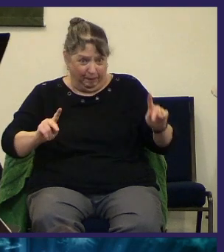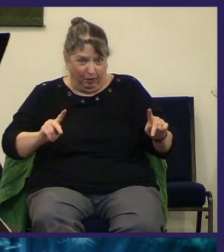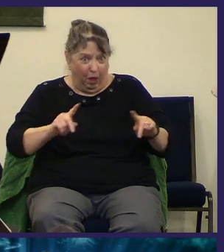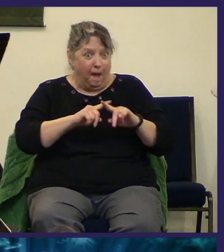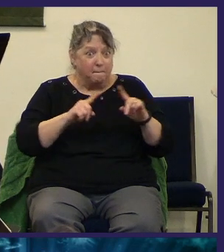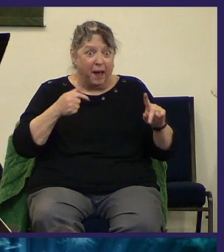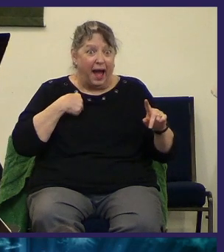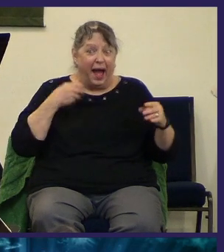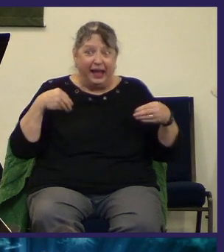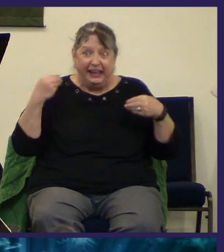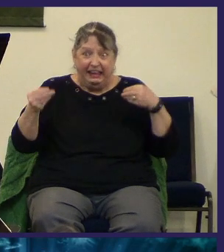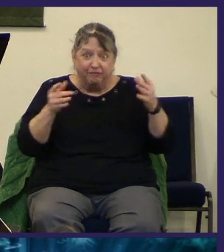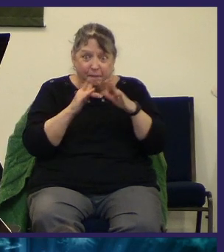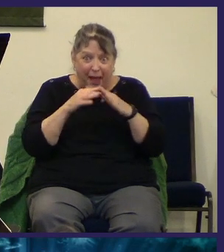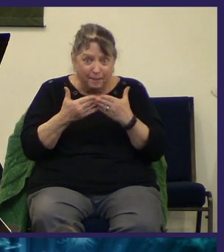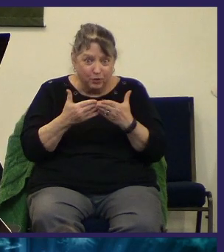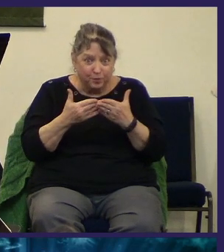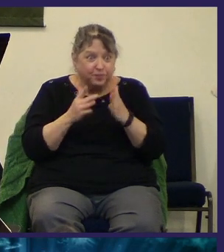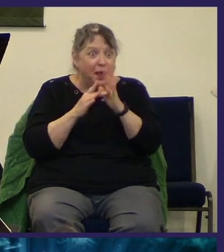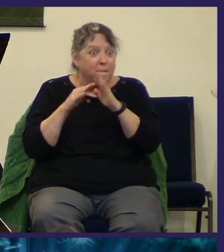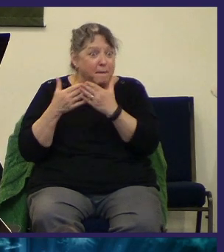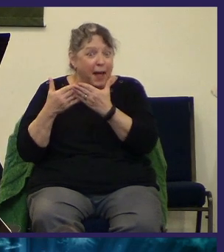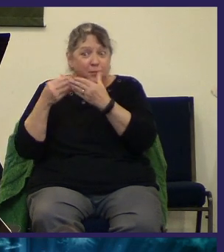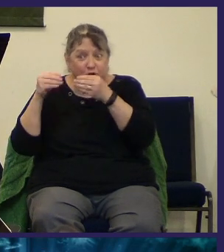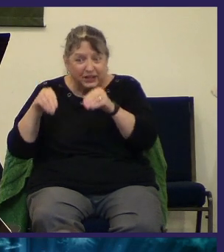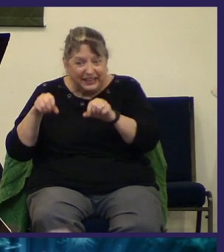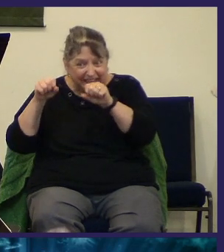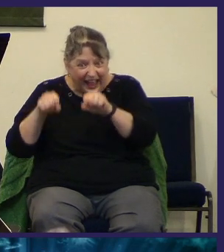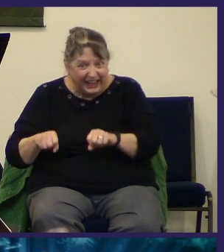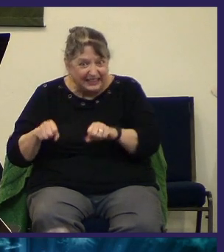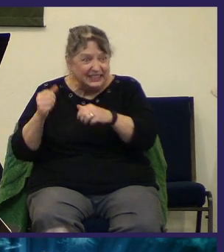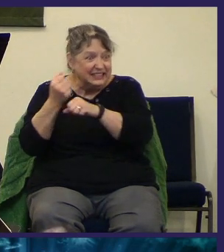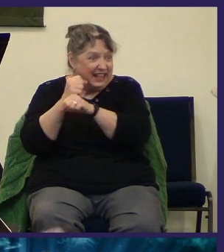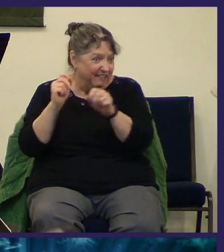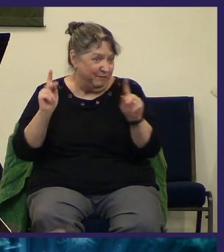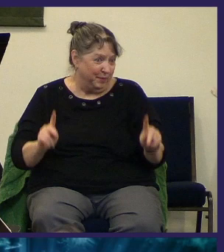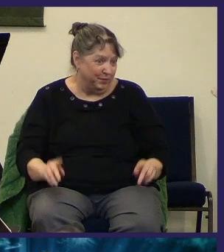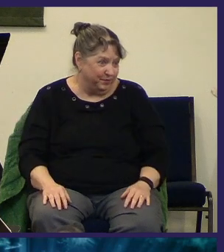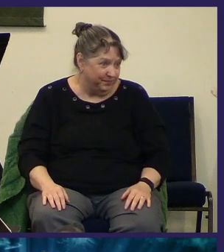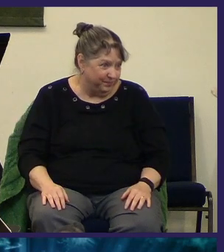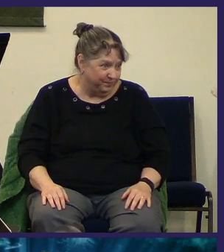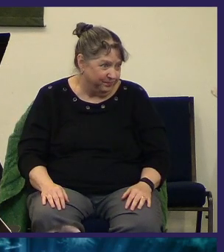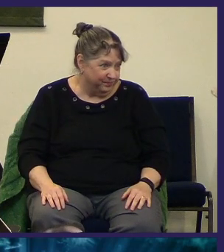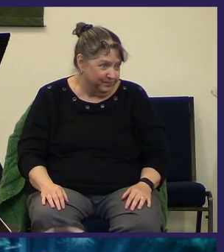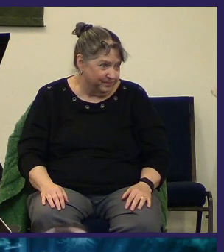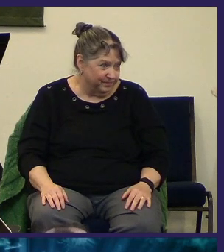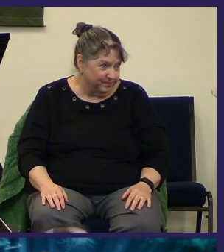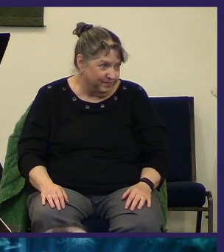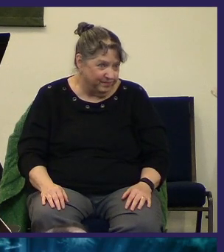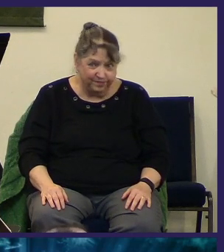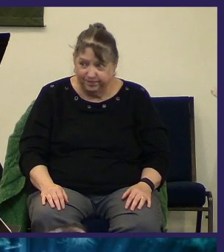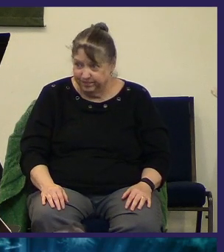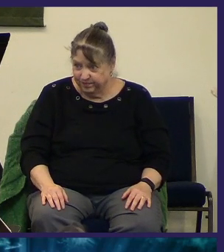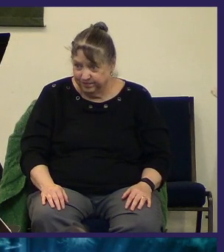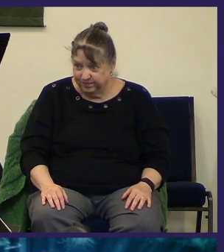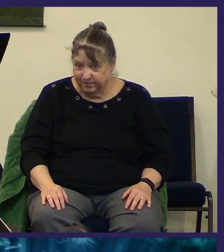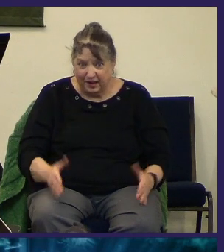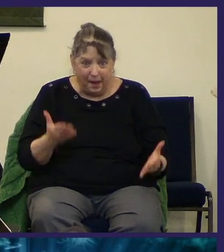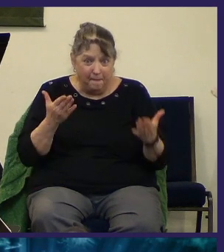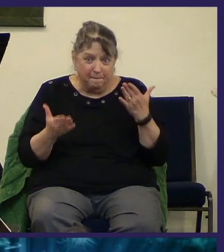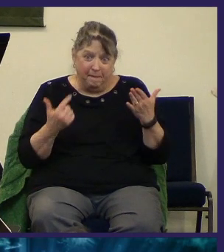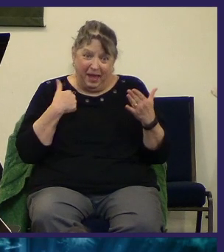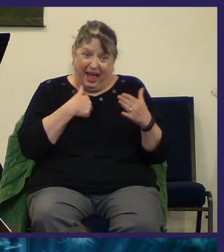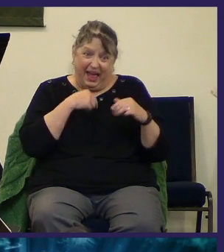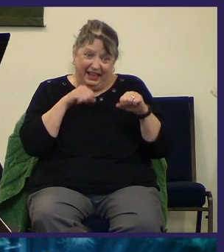opportunity that we can hand out god's word that we can maybe make a change in someone's